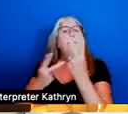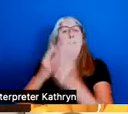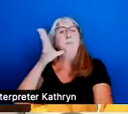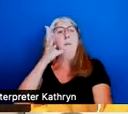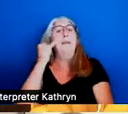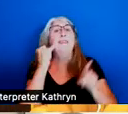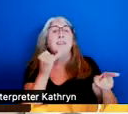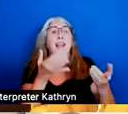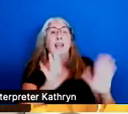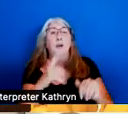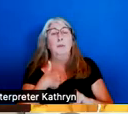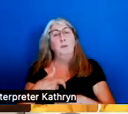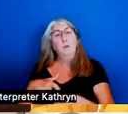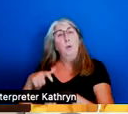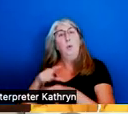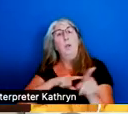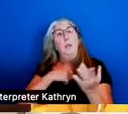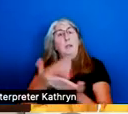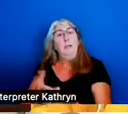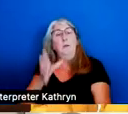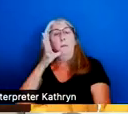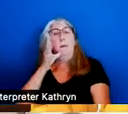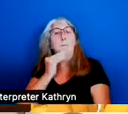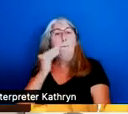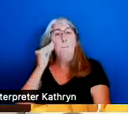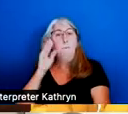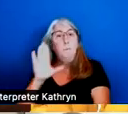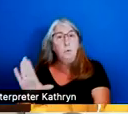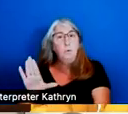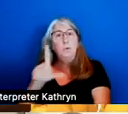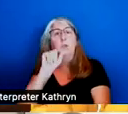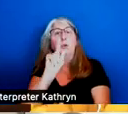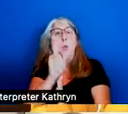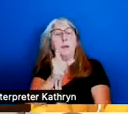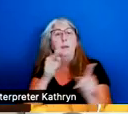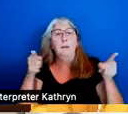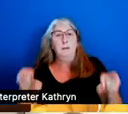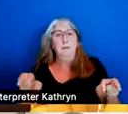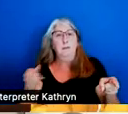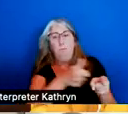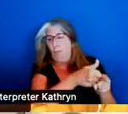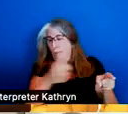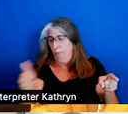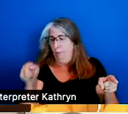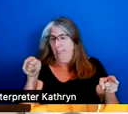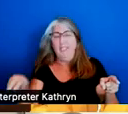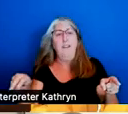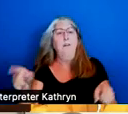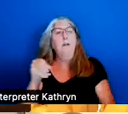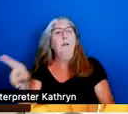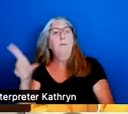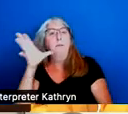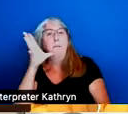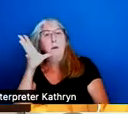me. So at the time that I get to my mom's house, it's 20 minutes. And then my mom was